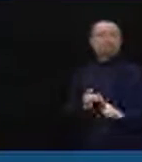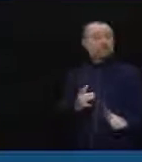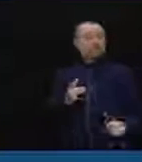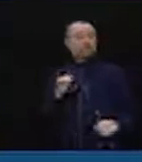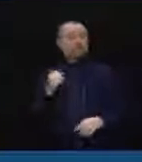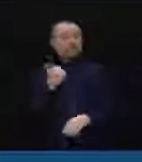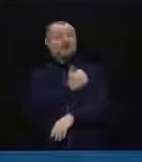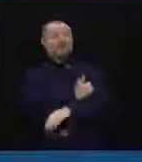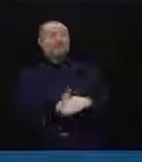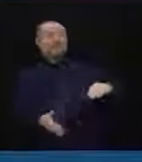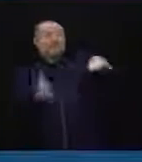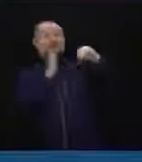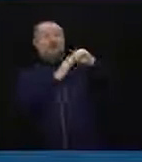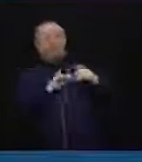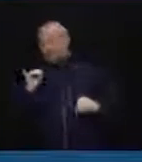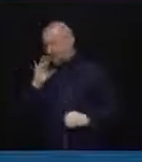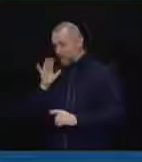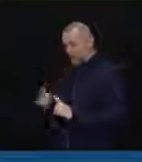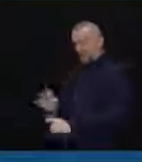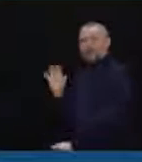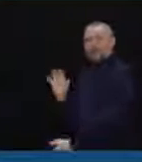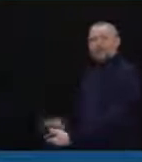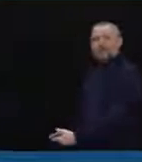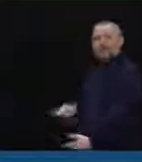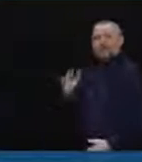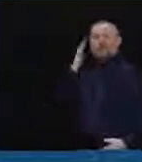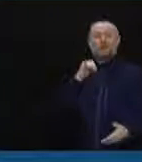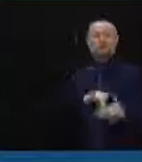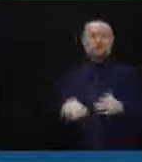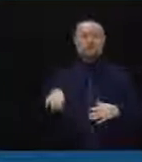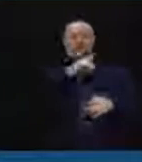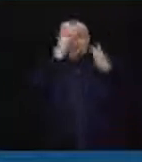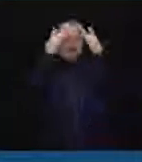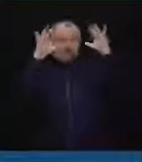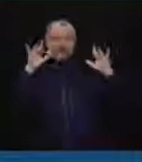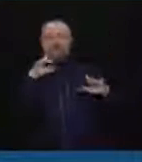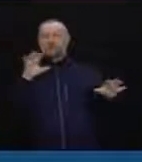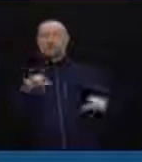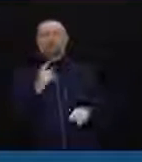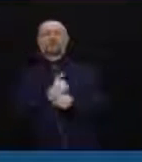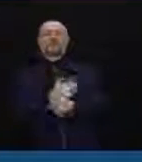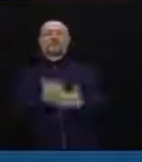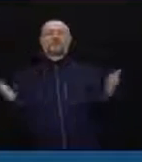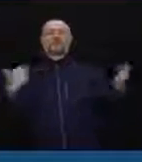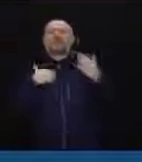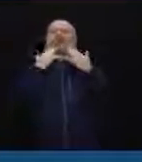down, because of New Yorkers being as smart as they are. So I think they'll all be doing the right thing. Thank you very much, everybody.